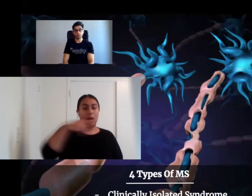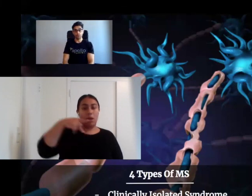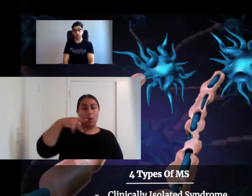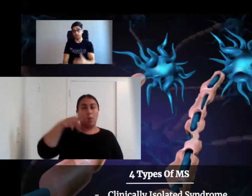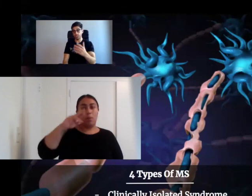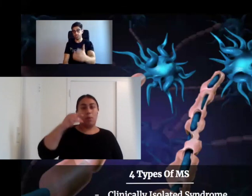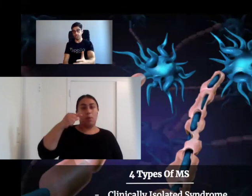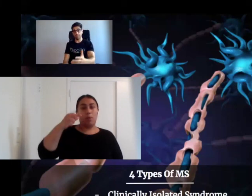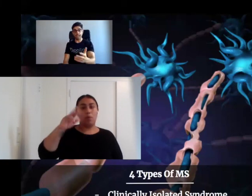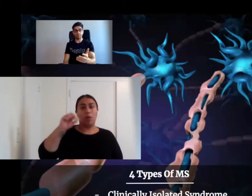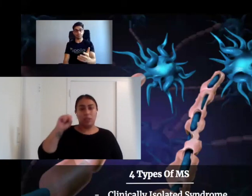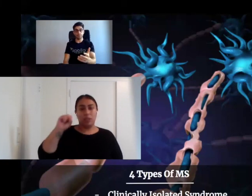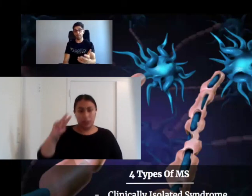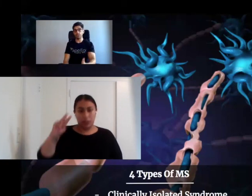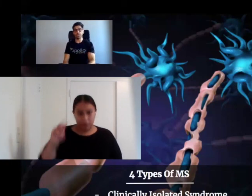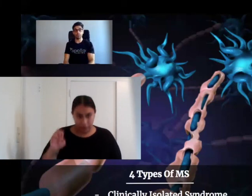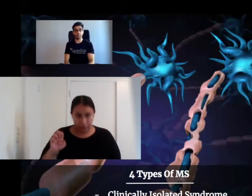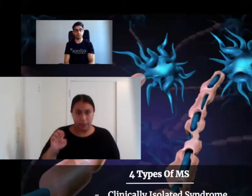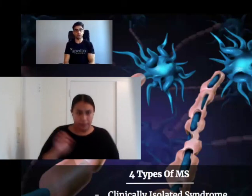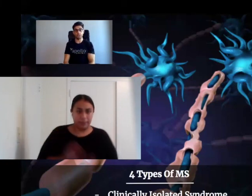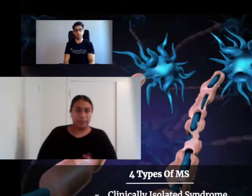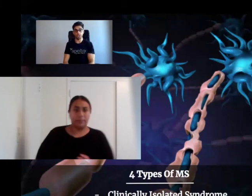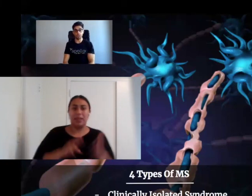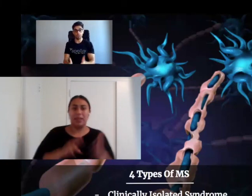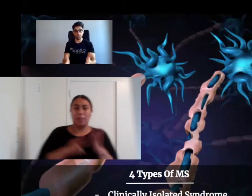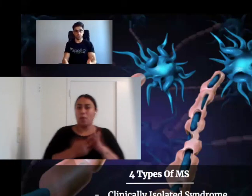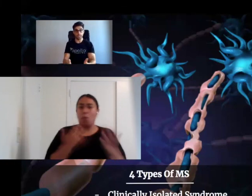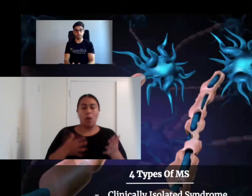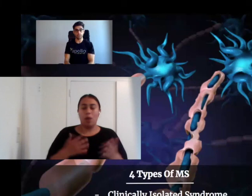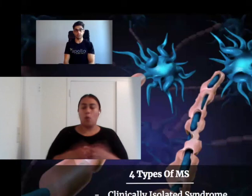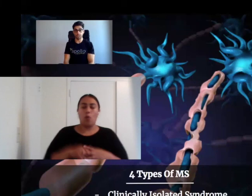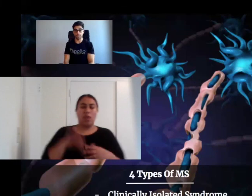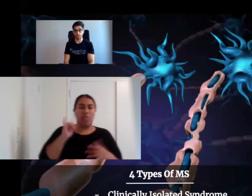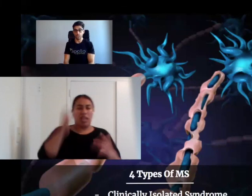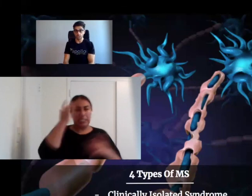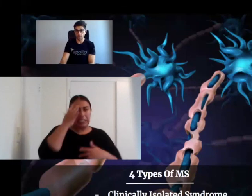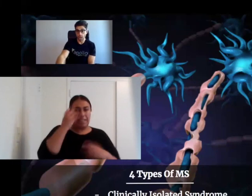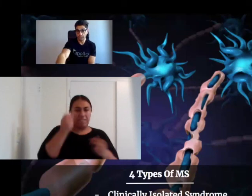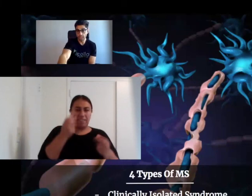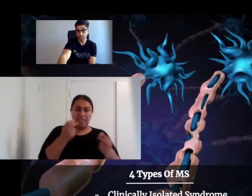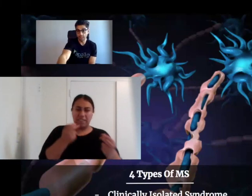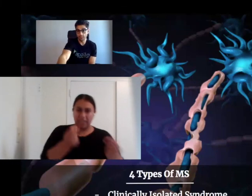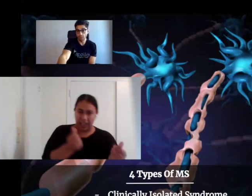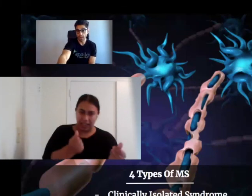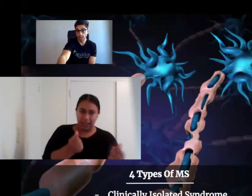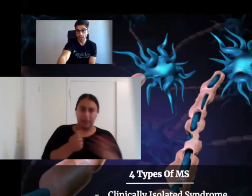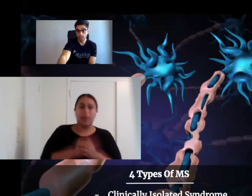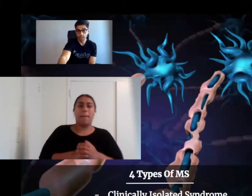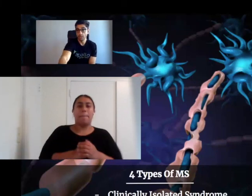Multiple sclerosis is named after the imaging that was found on the initial diagnosis of this condition. So I'm going to get into that